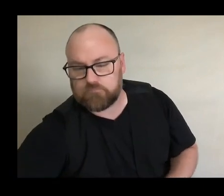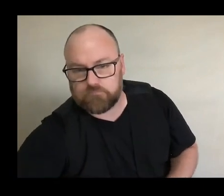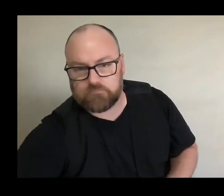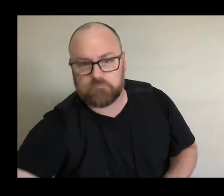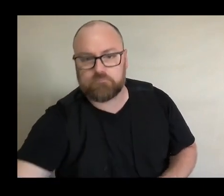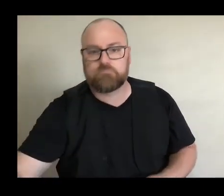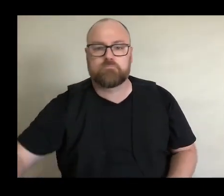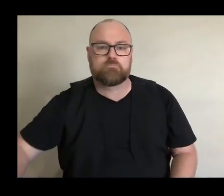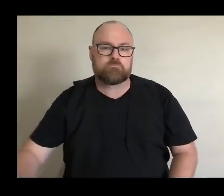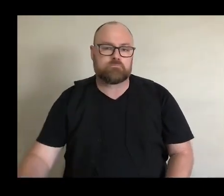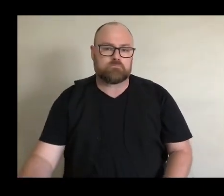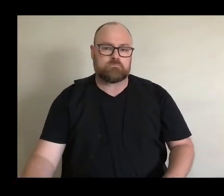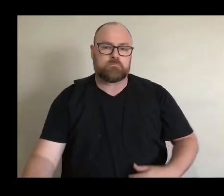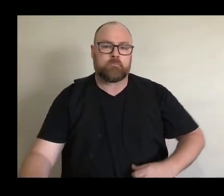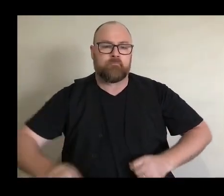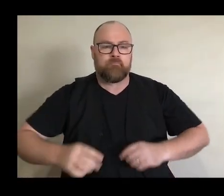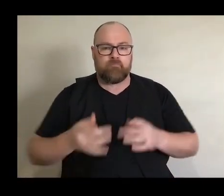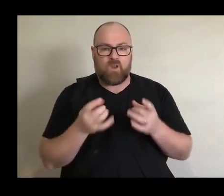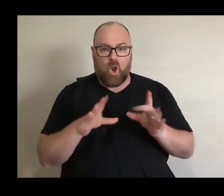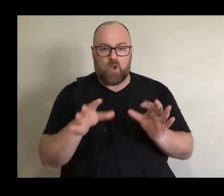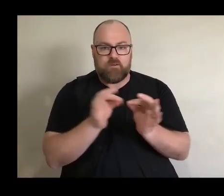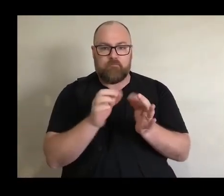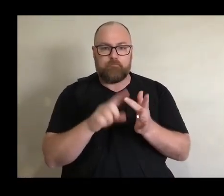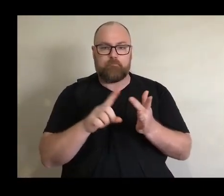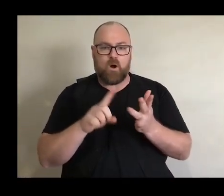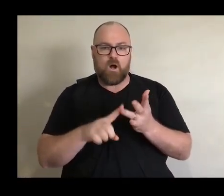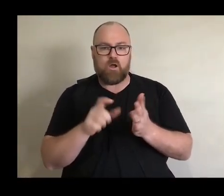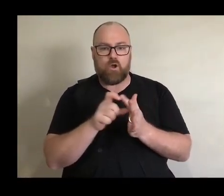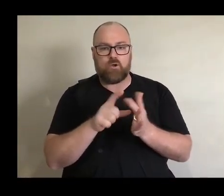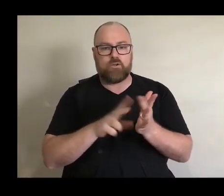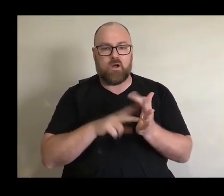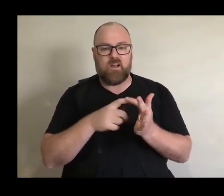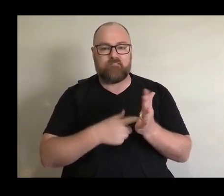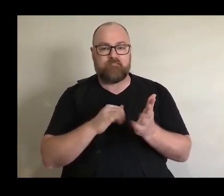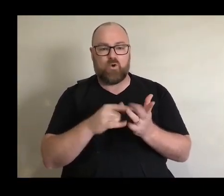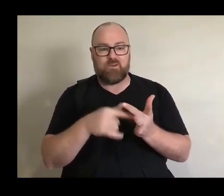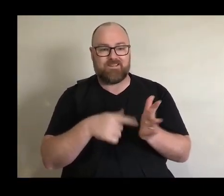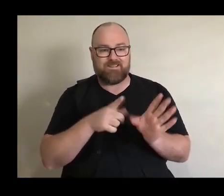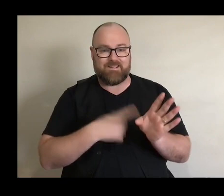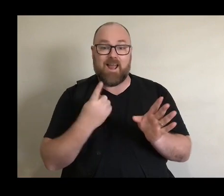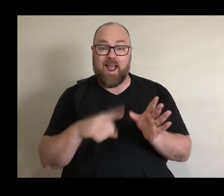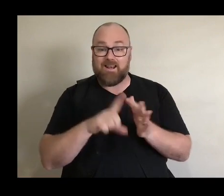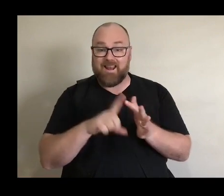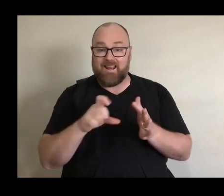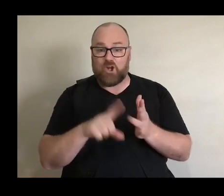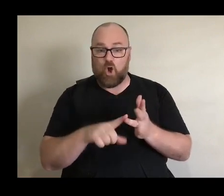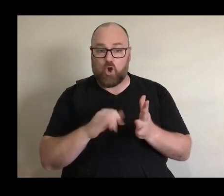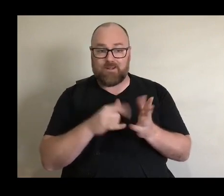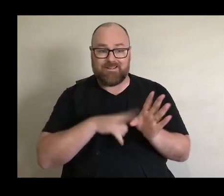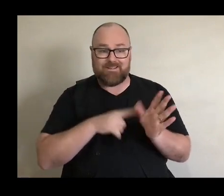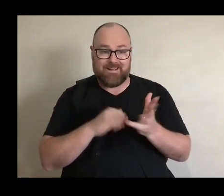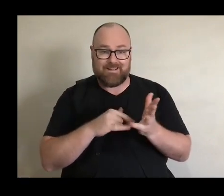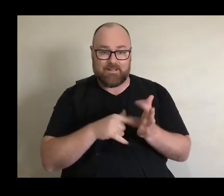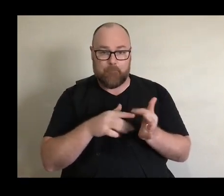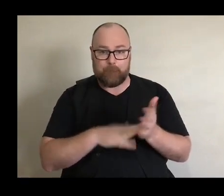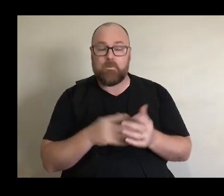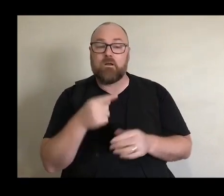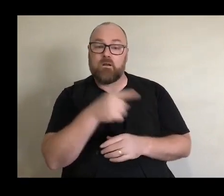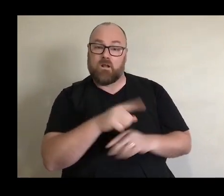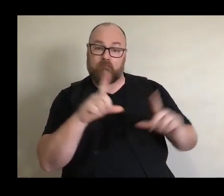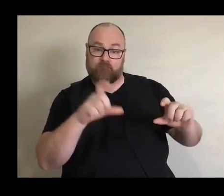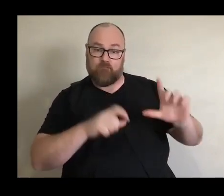loss of biodiversity and the loss of an ecosystem. Here in this image, you can see on the left